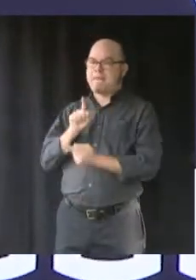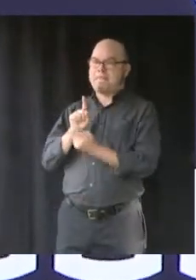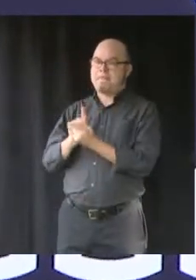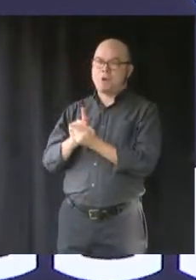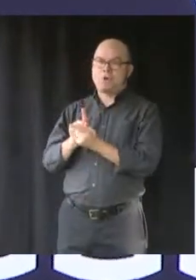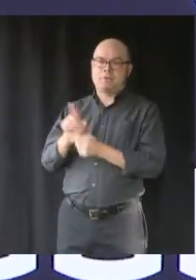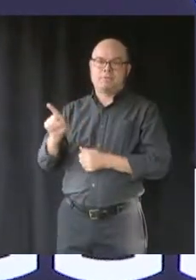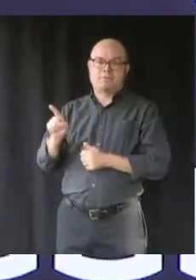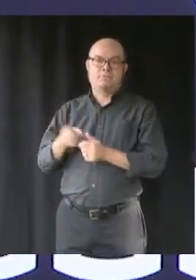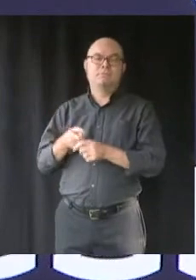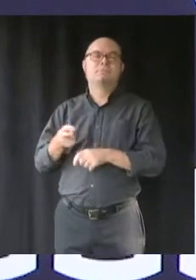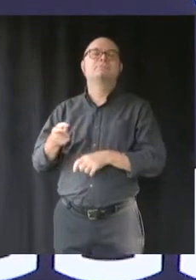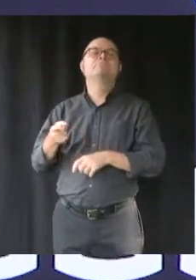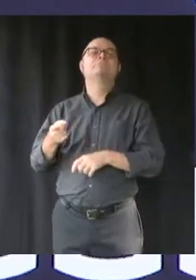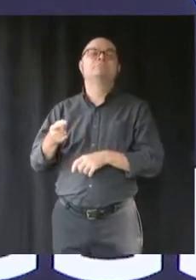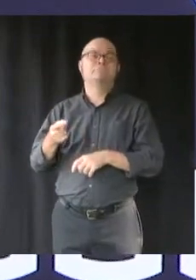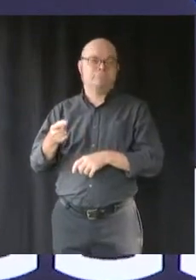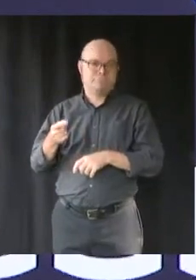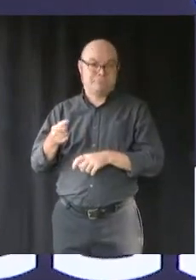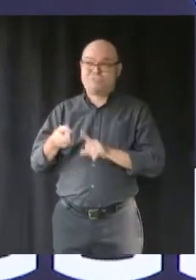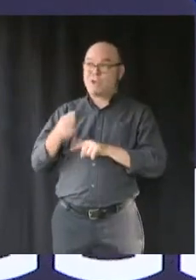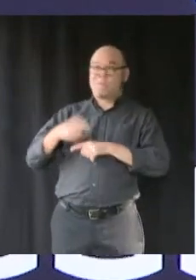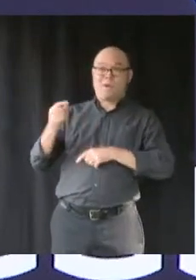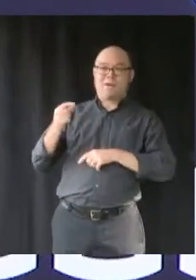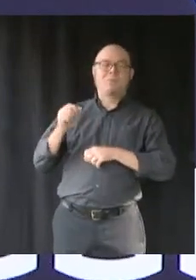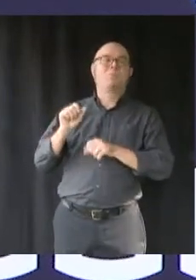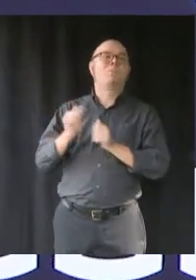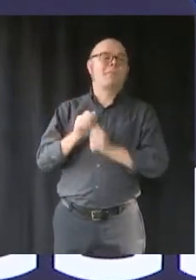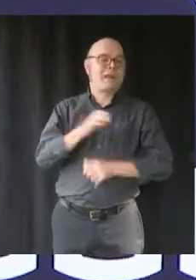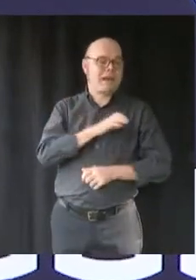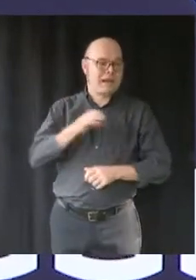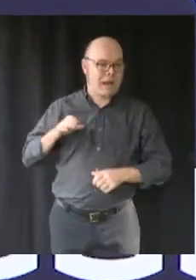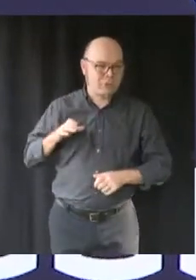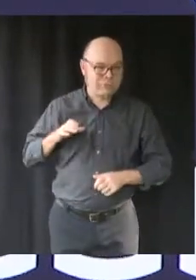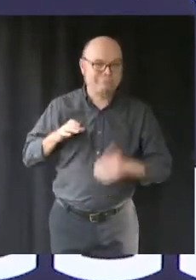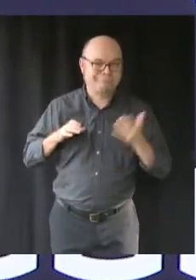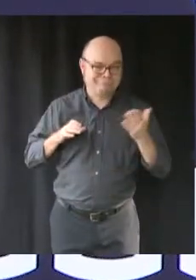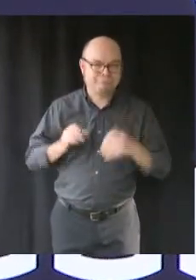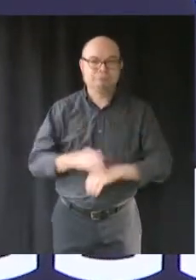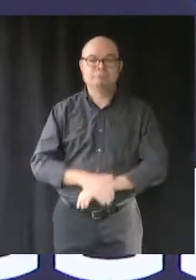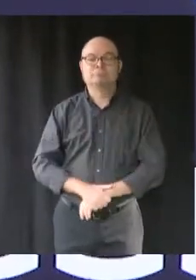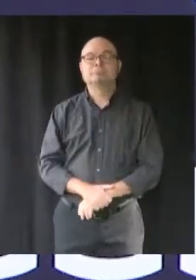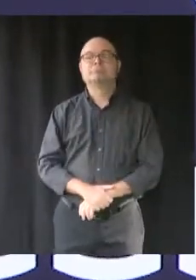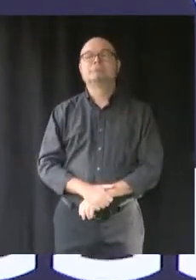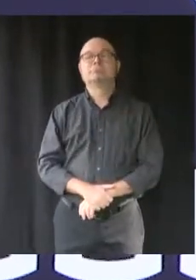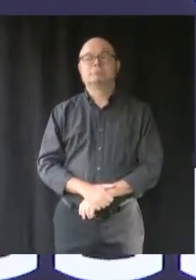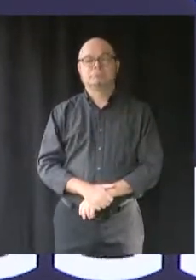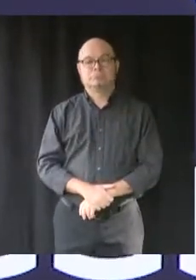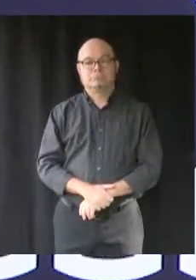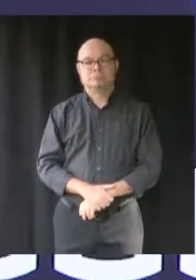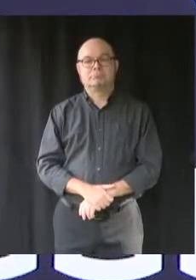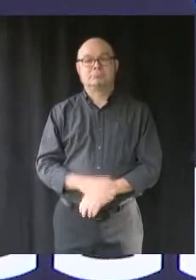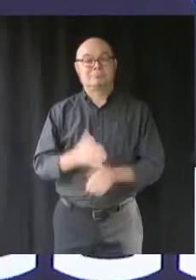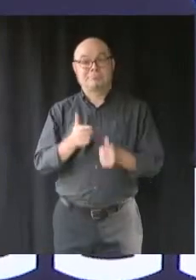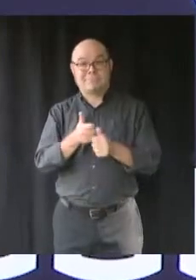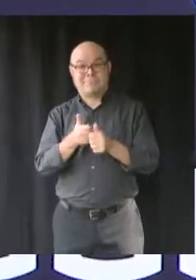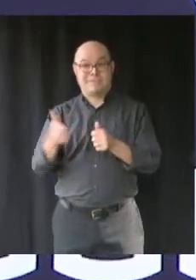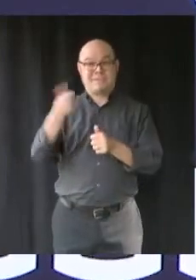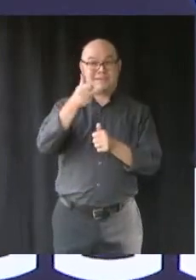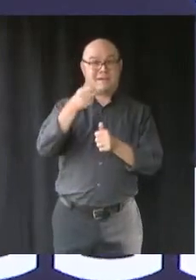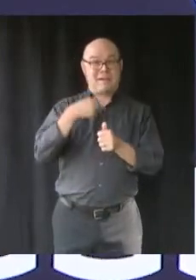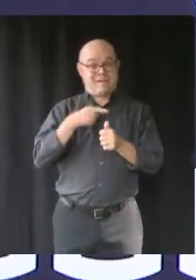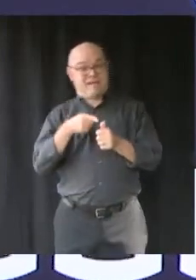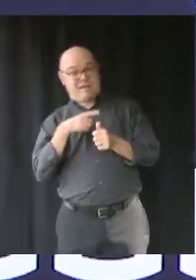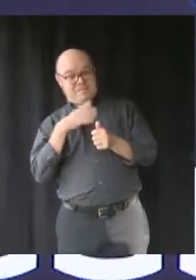Hill when she served as Chief of Staff to my uncle. She was as much a powerhouse then as she